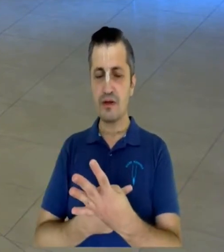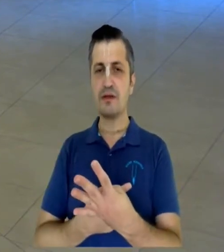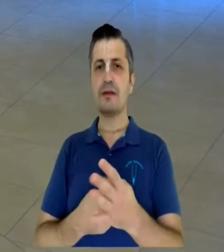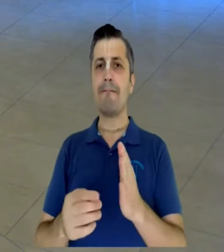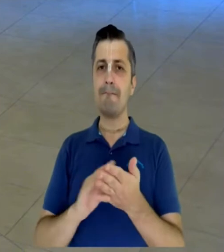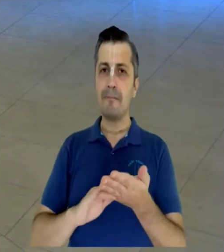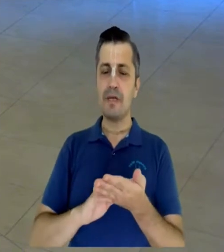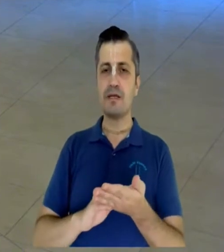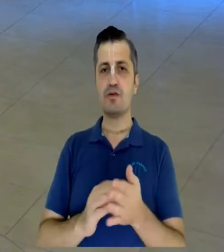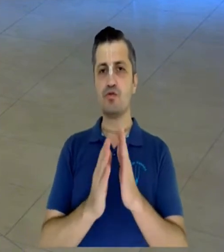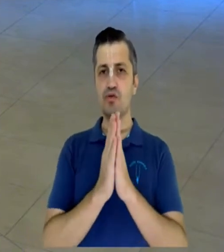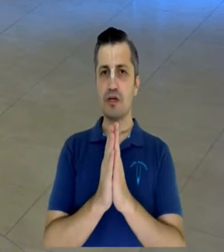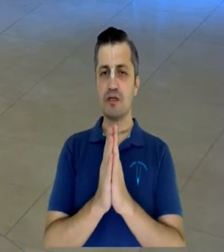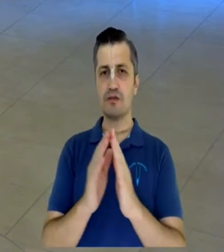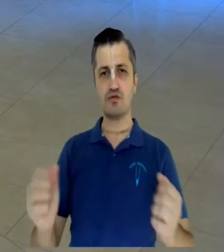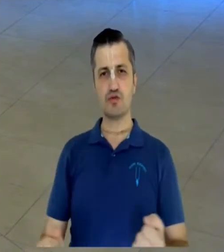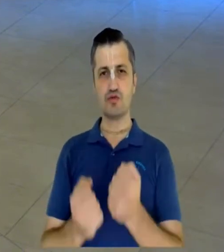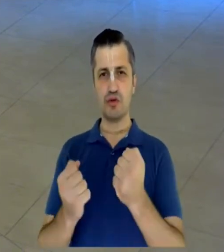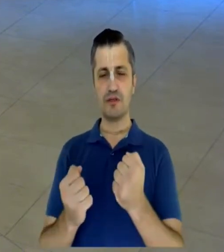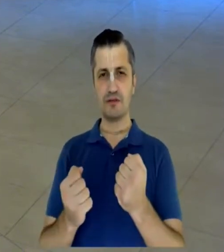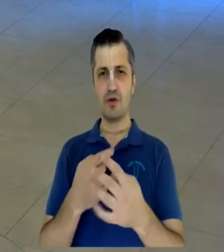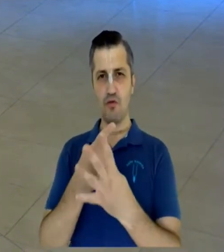So I wonder if there's any more questions.